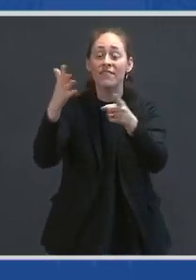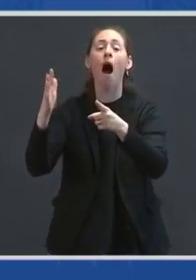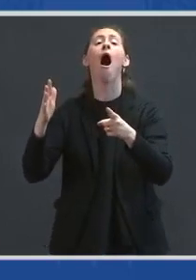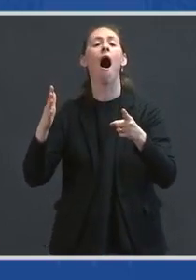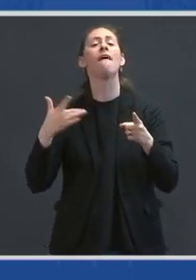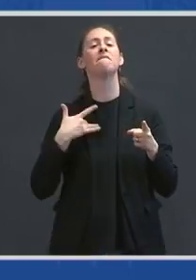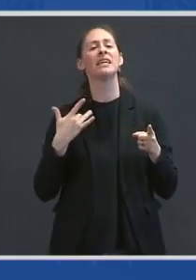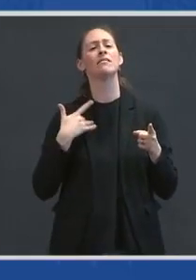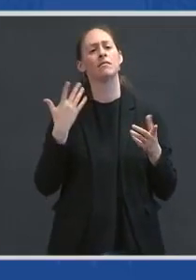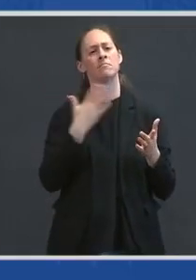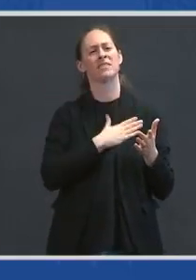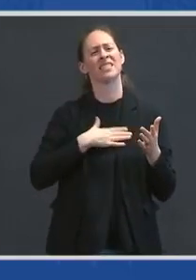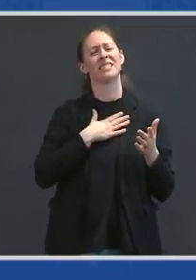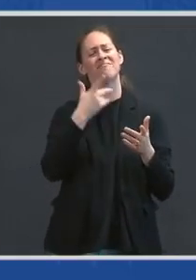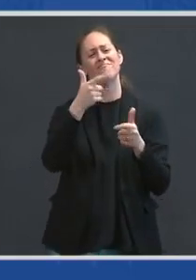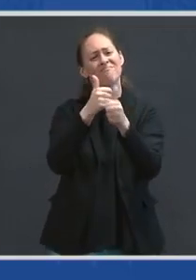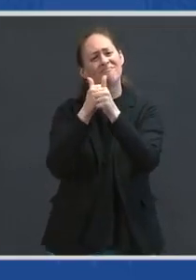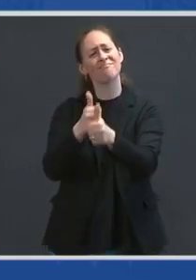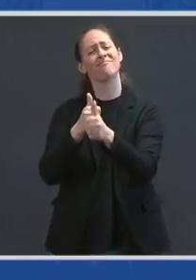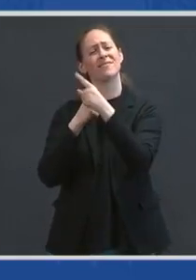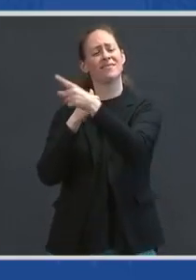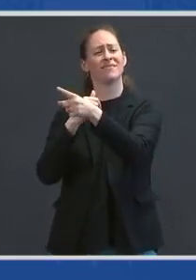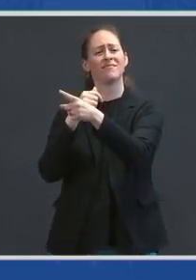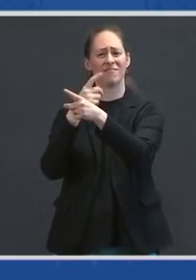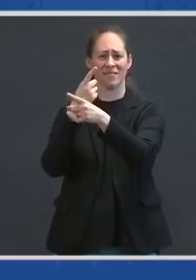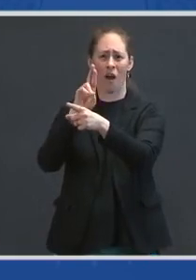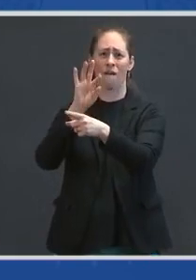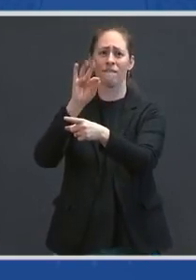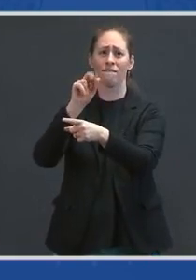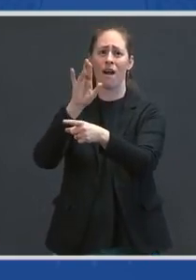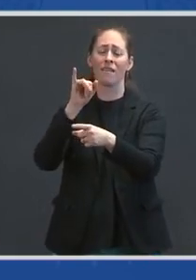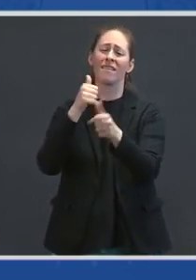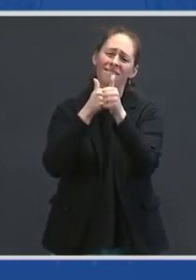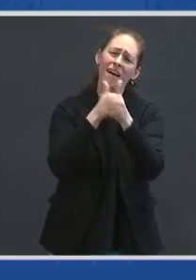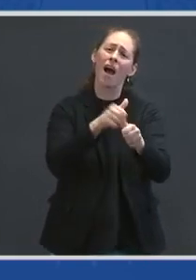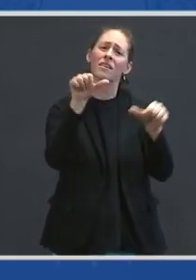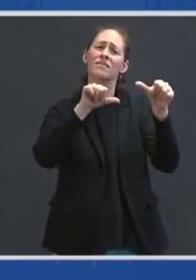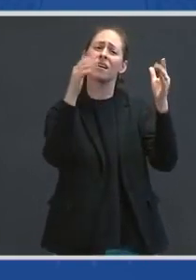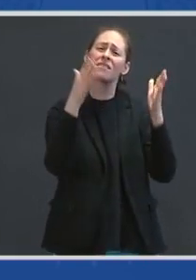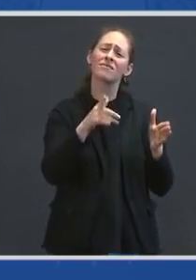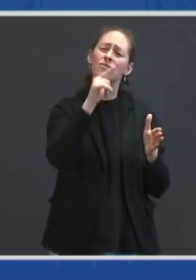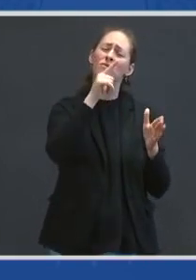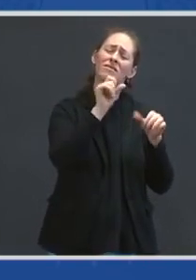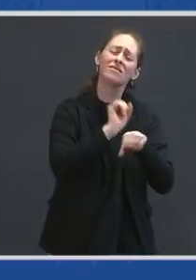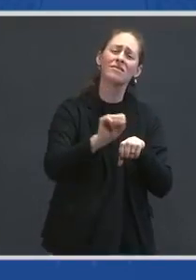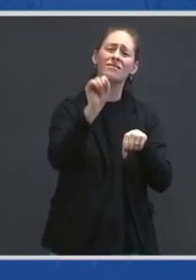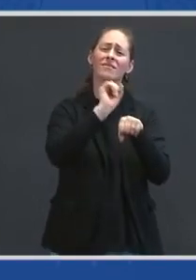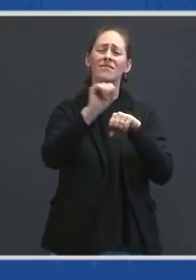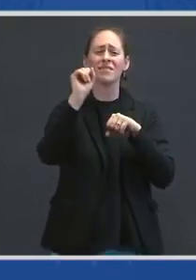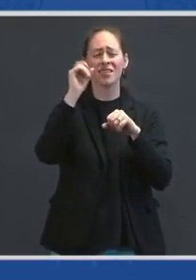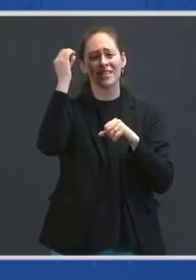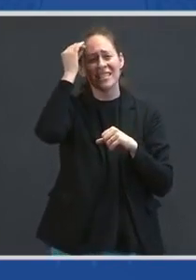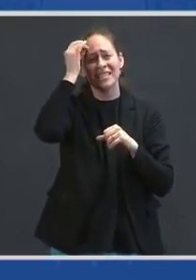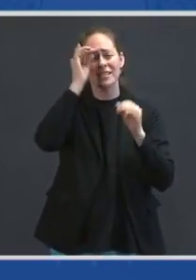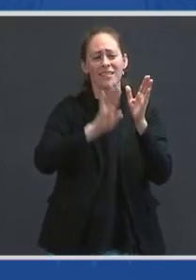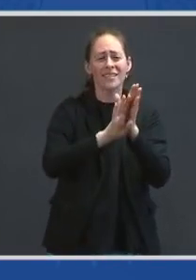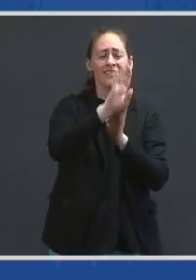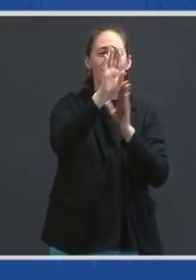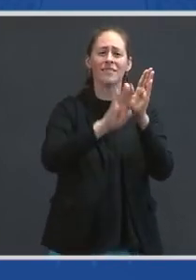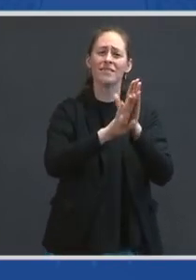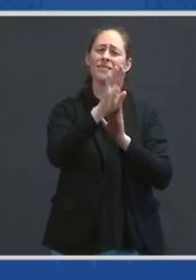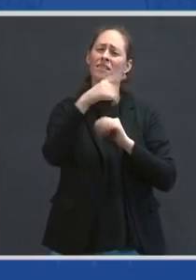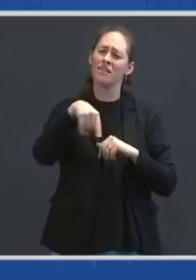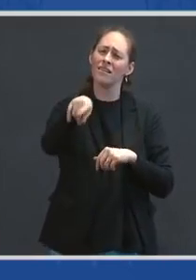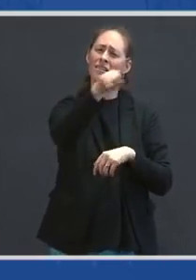the scientists who developed these vaccines and the extensive and rigorous review they went through. I did. I took my